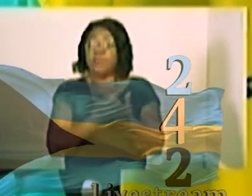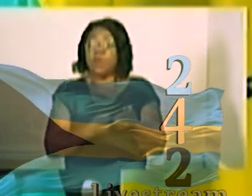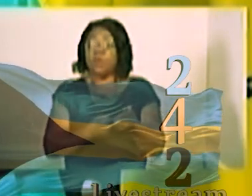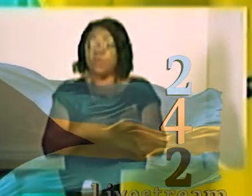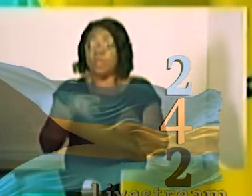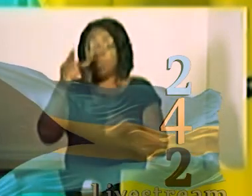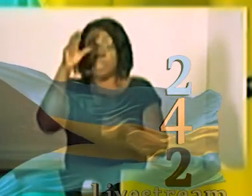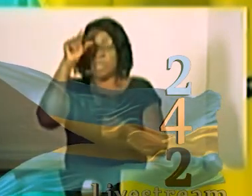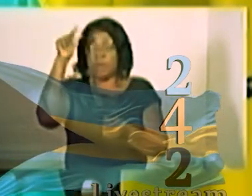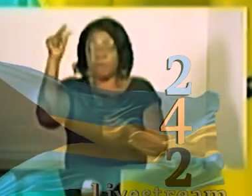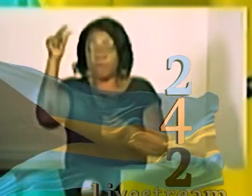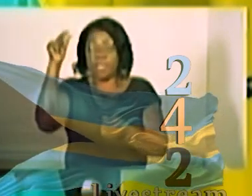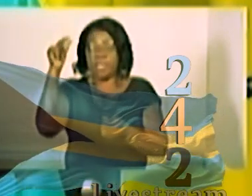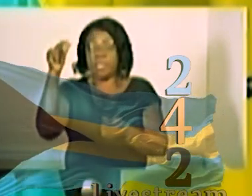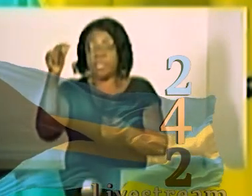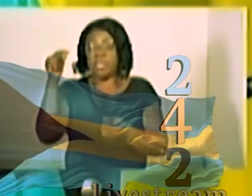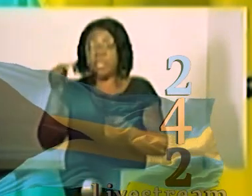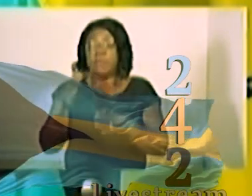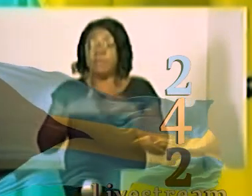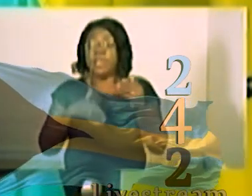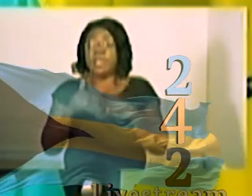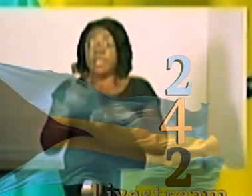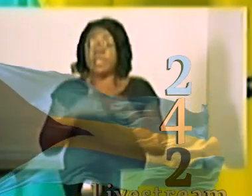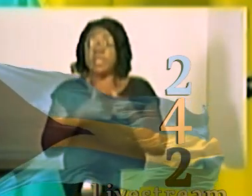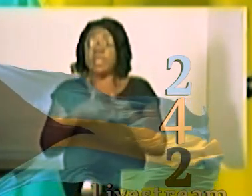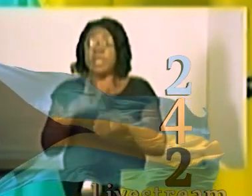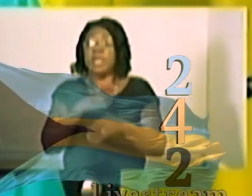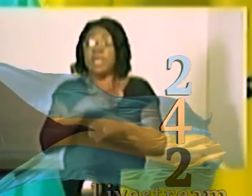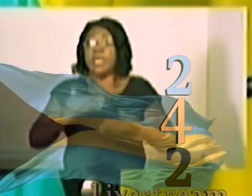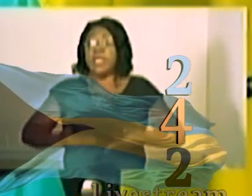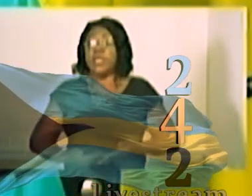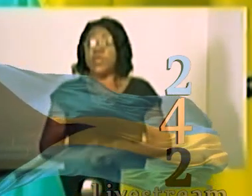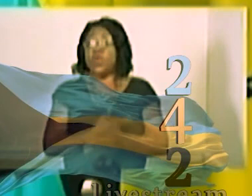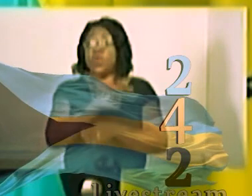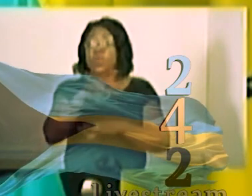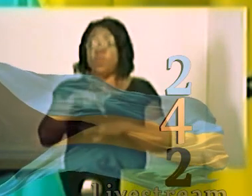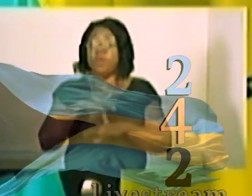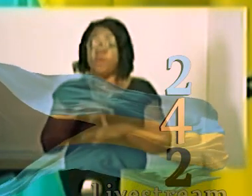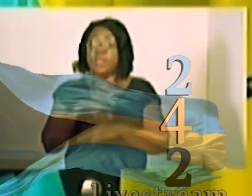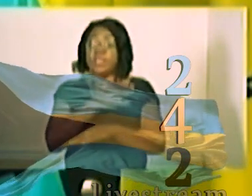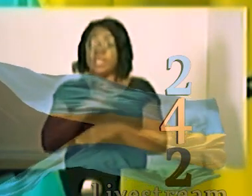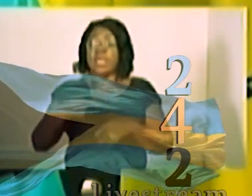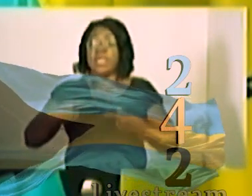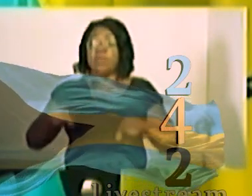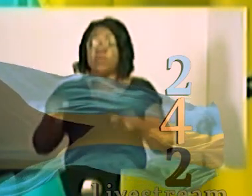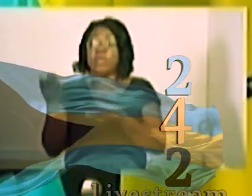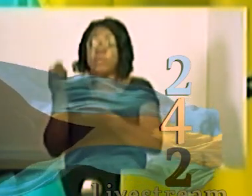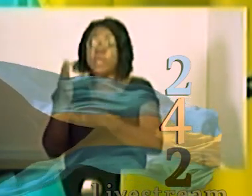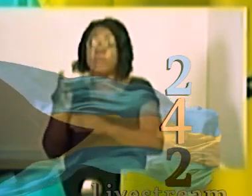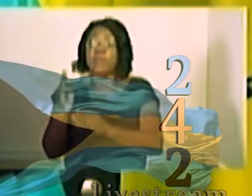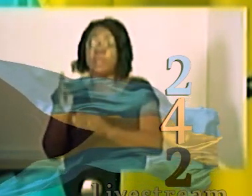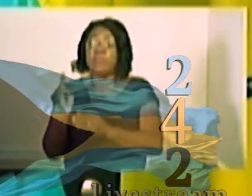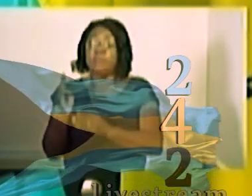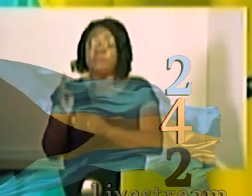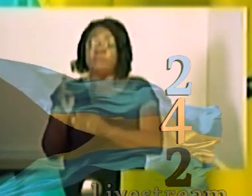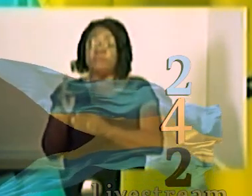the government quarantine facility, both in New Providence and in Grand Bahama.